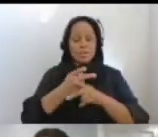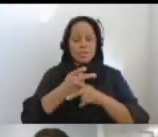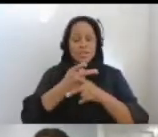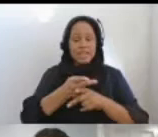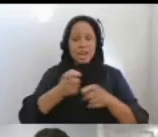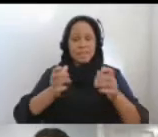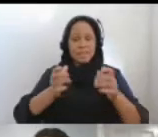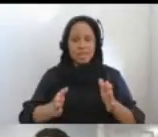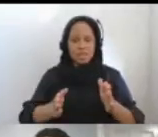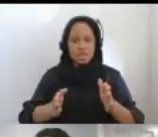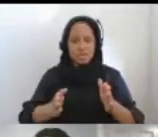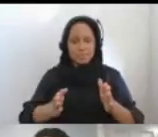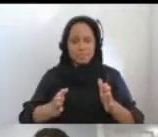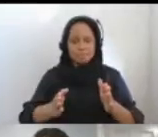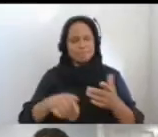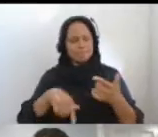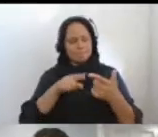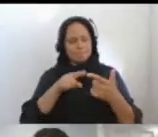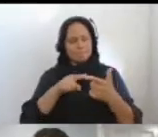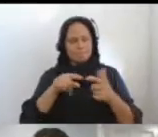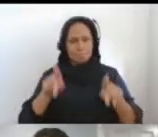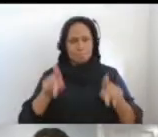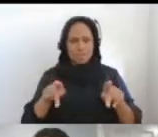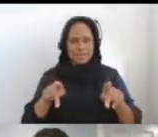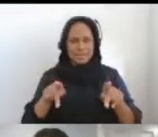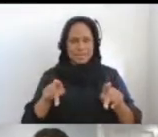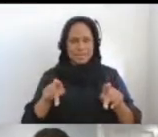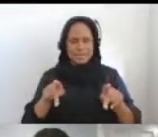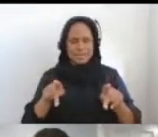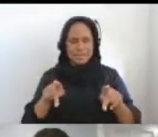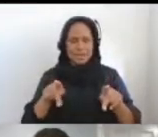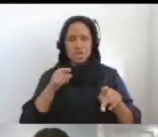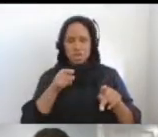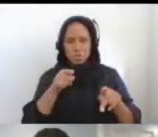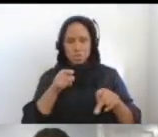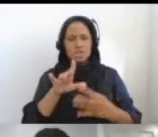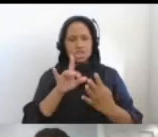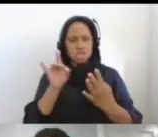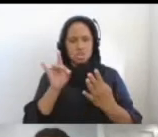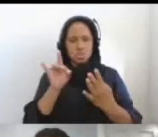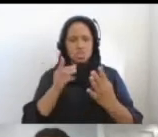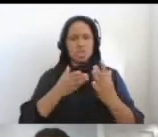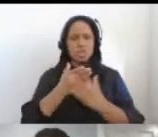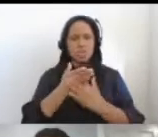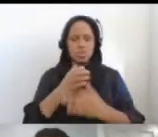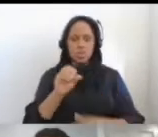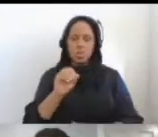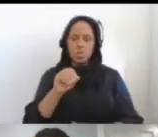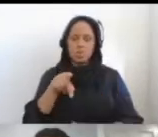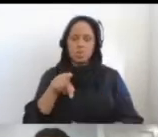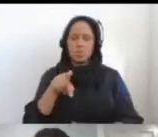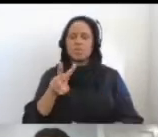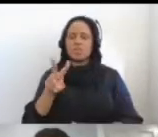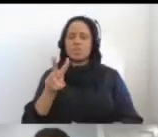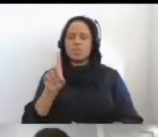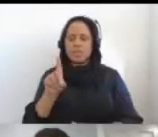is the person who you can choose through OPWDD to work with the